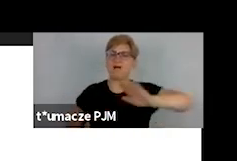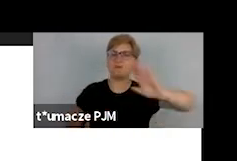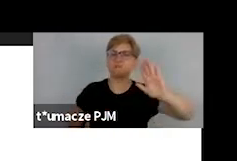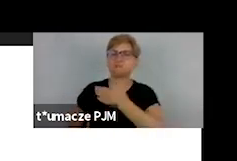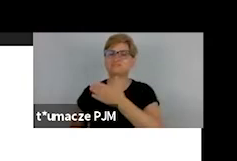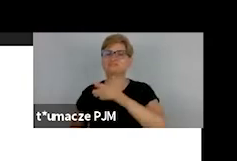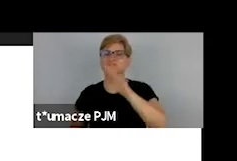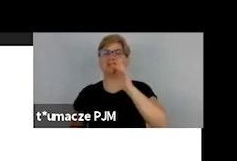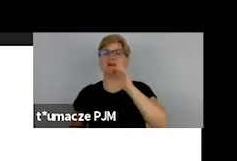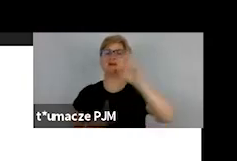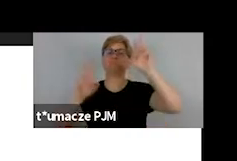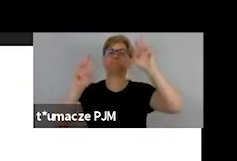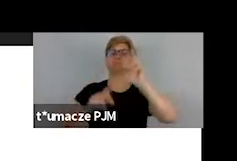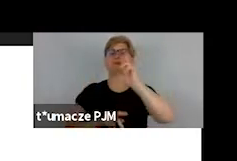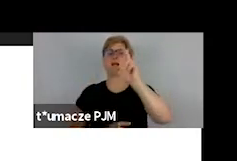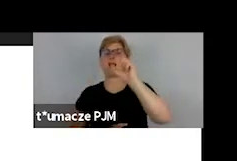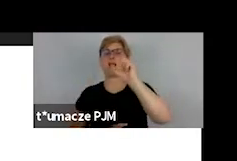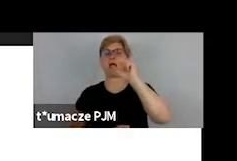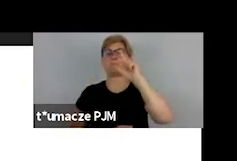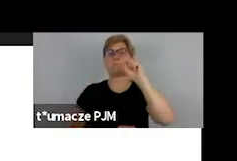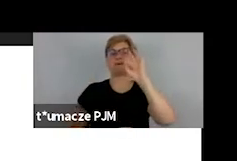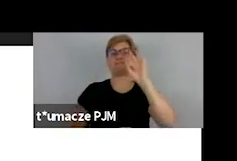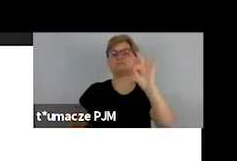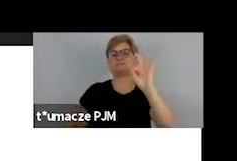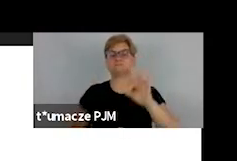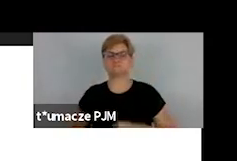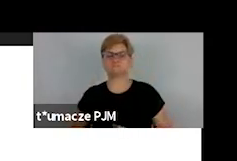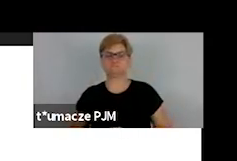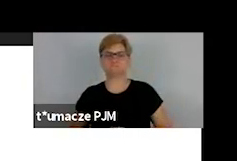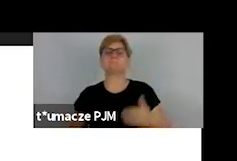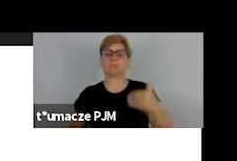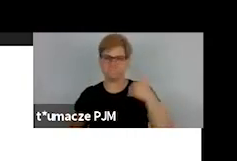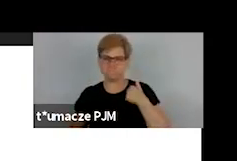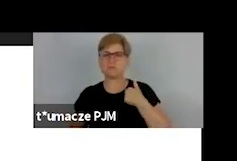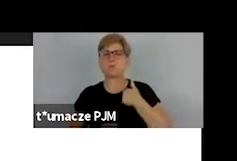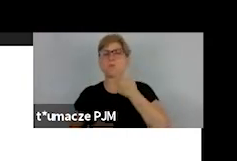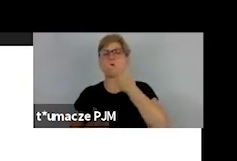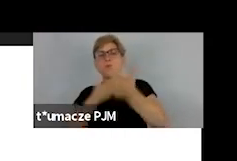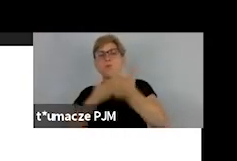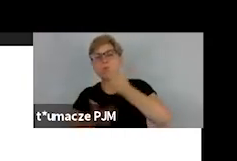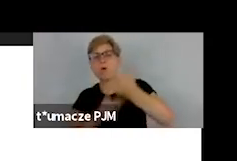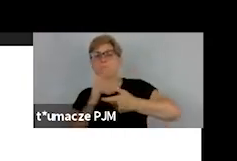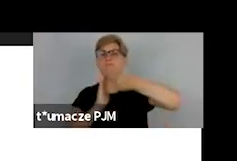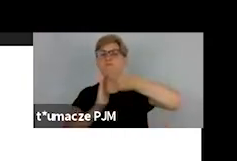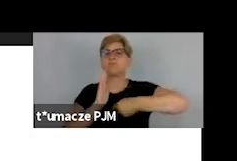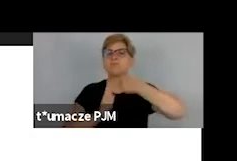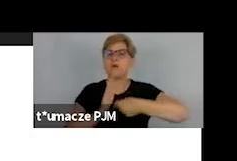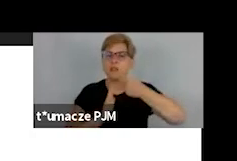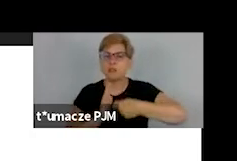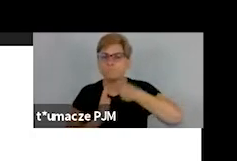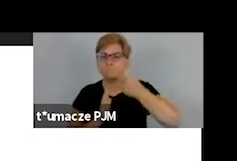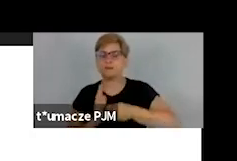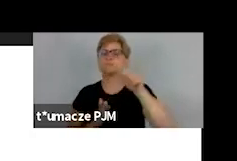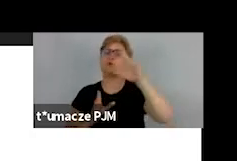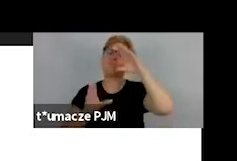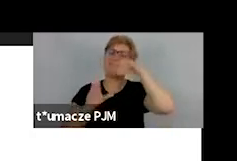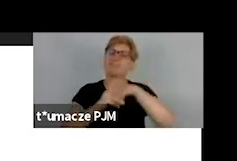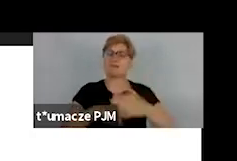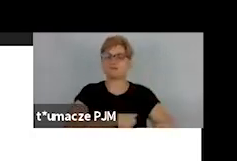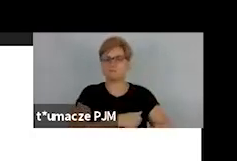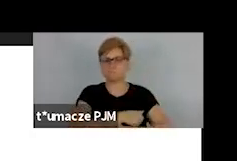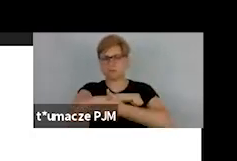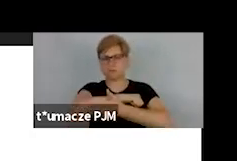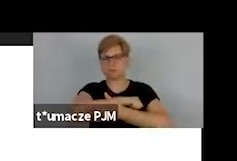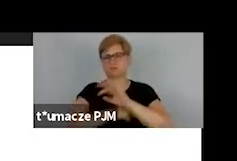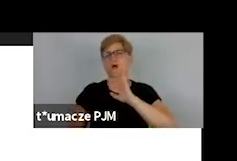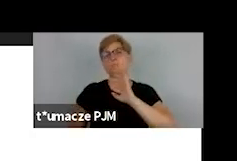own documentaries and short films to support some of our advocacy work. A really key component was this building of coalitions and